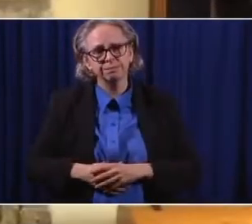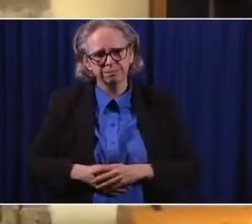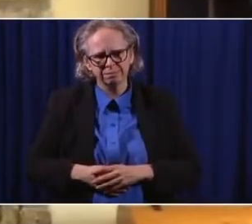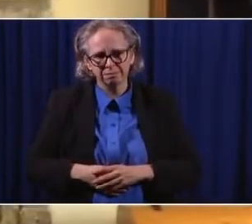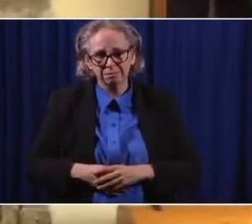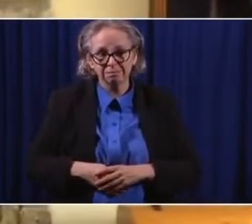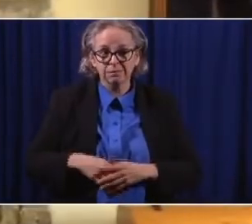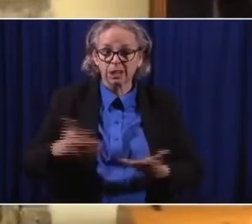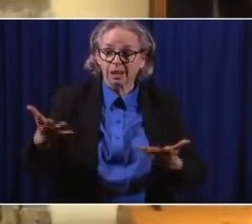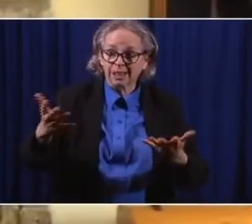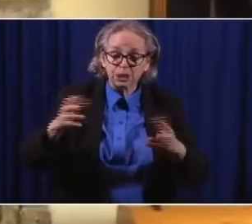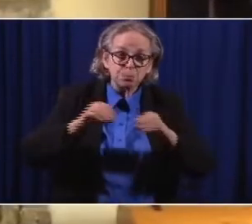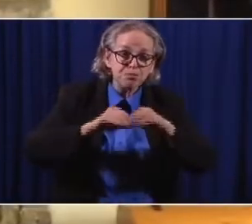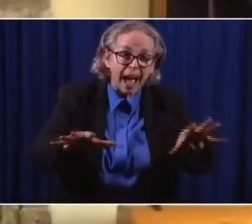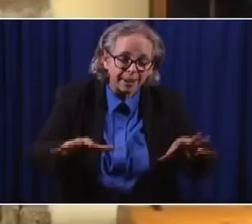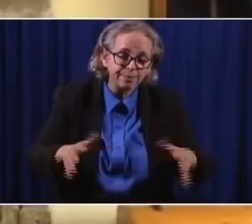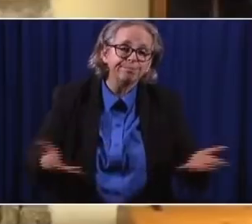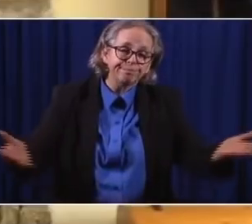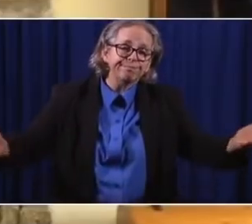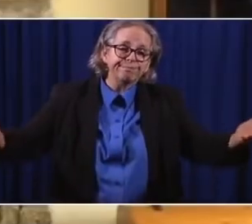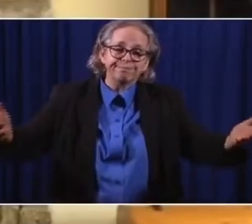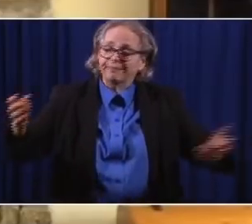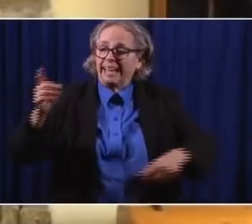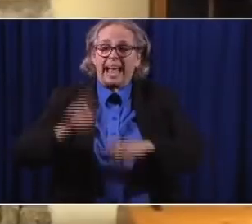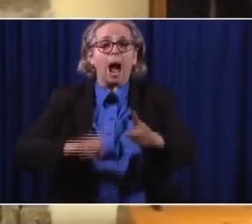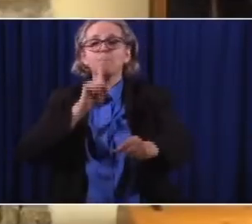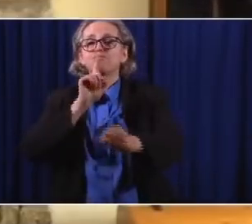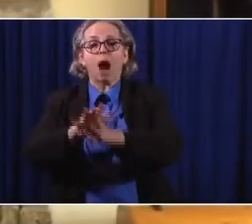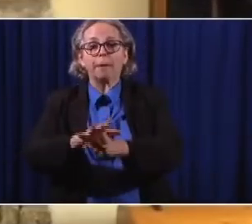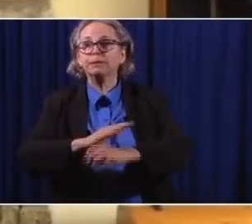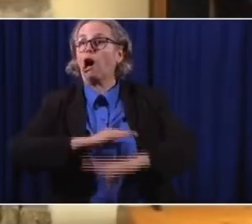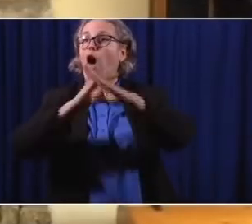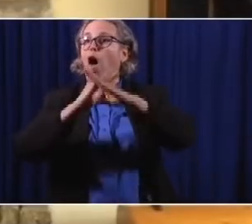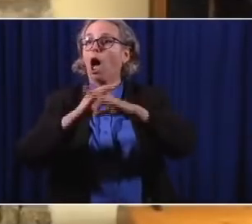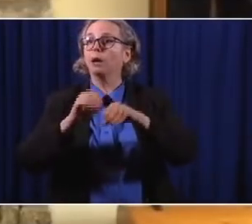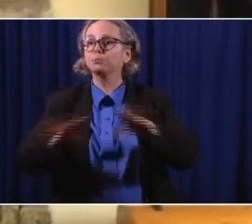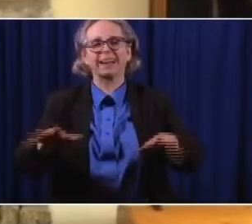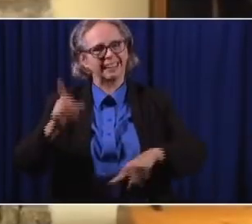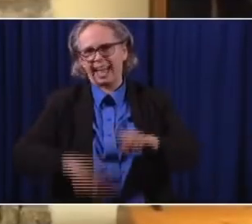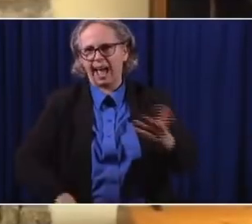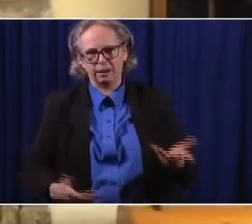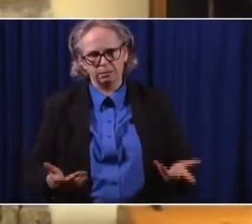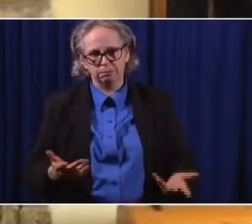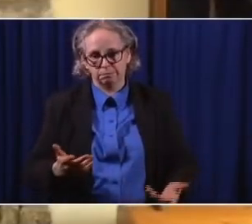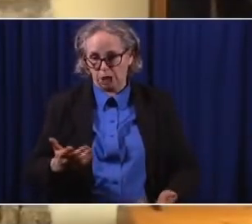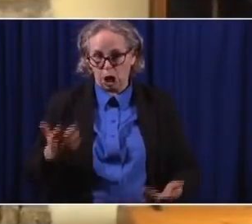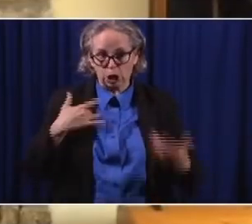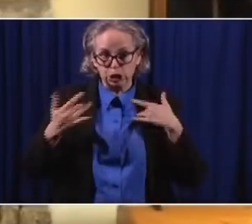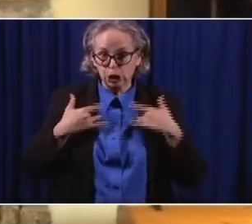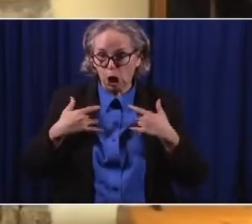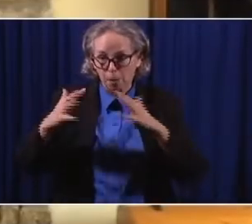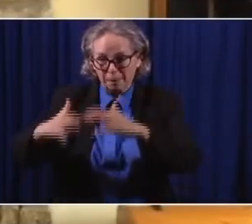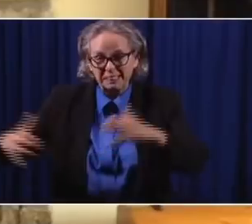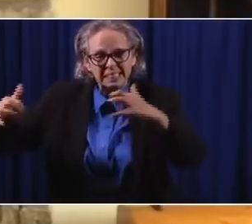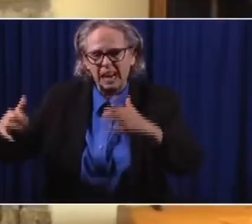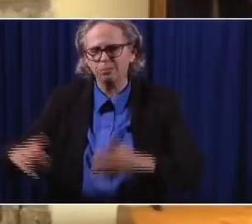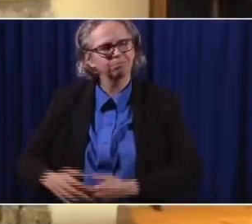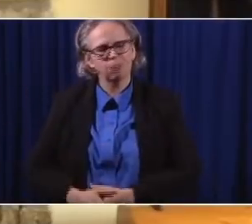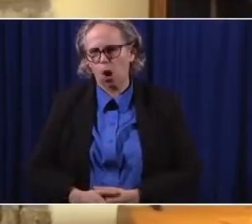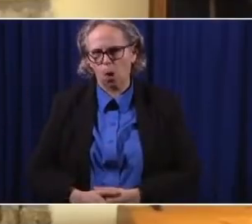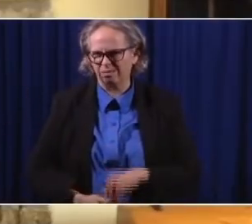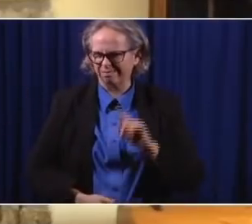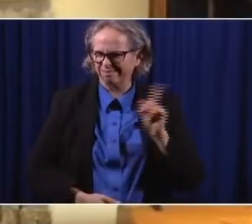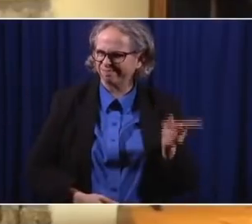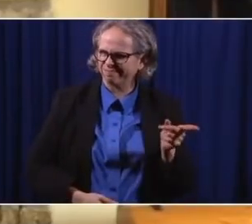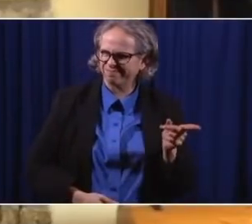thing we worry about more is not the formal settings, it's the informal settings. And that's what we should worry